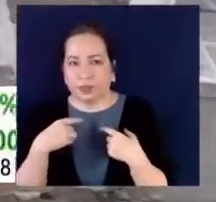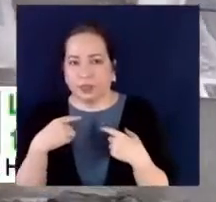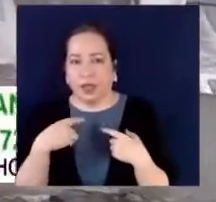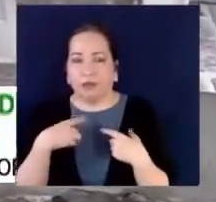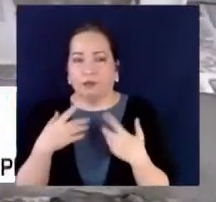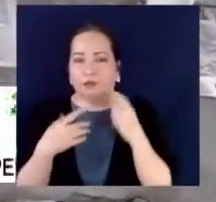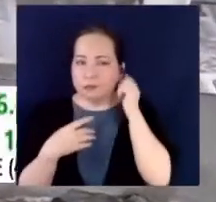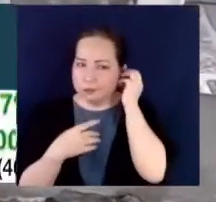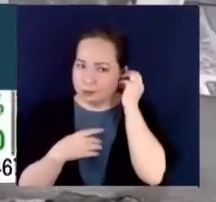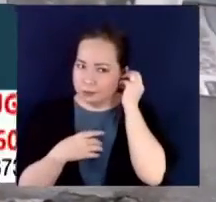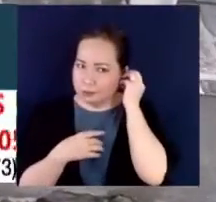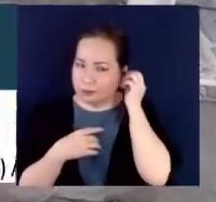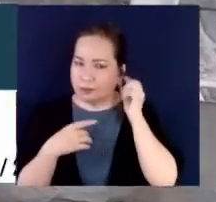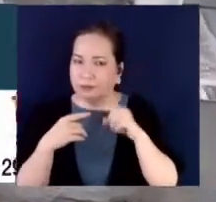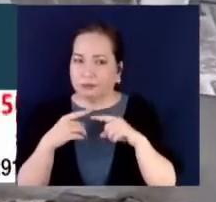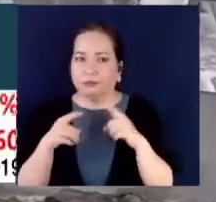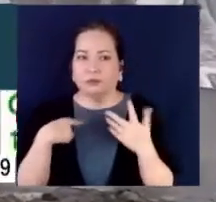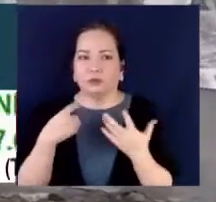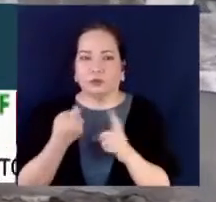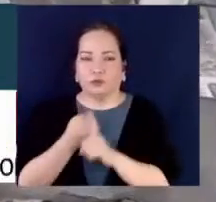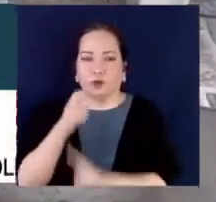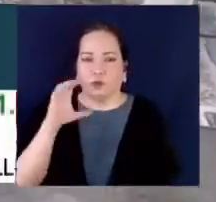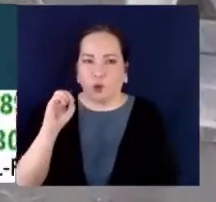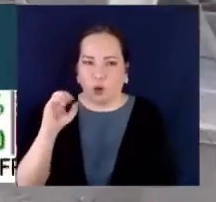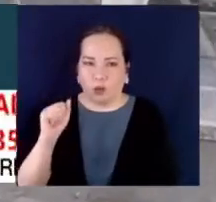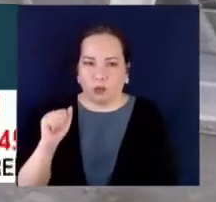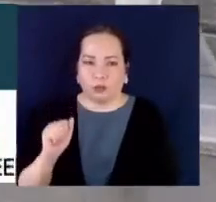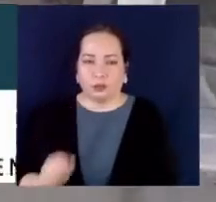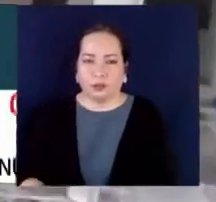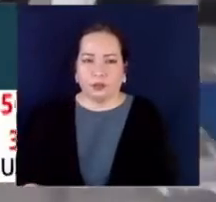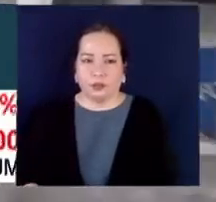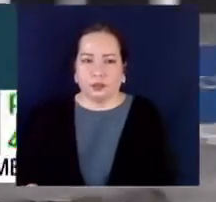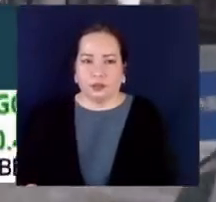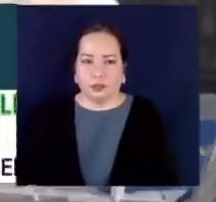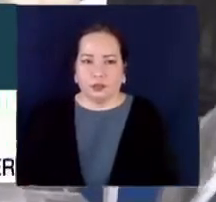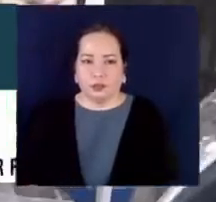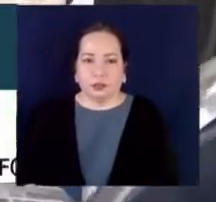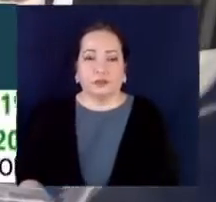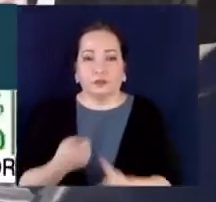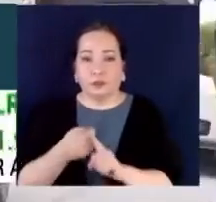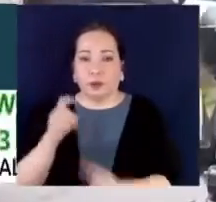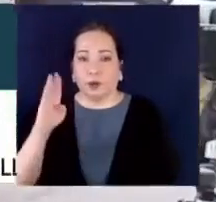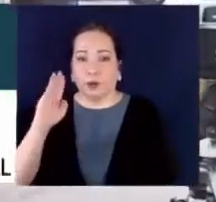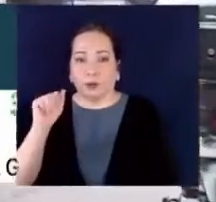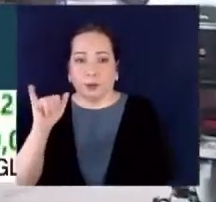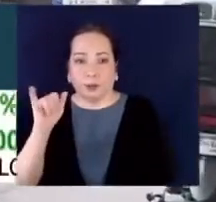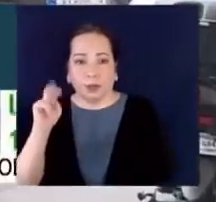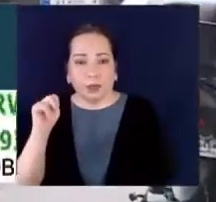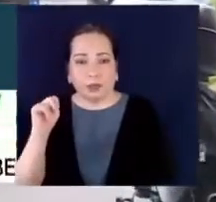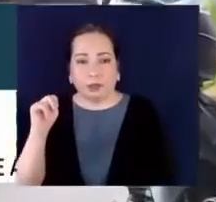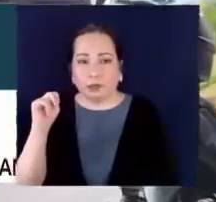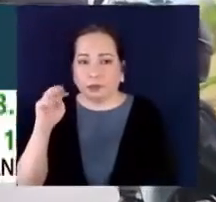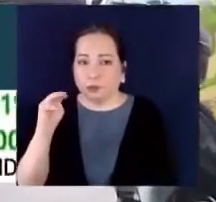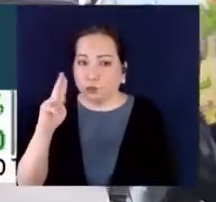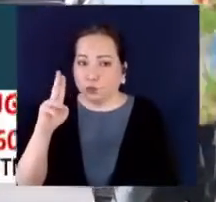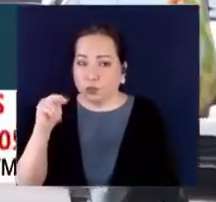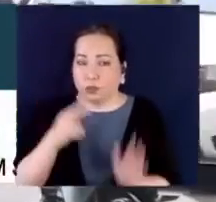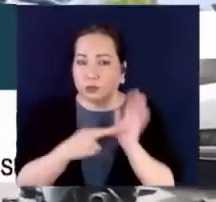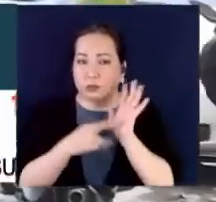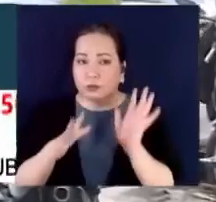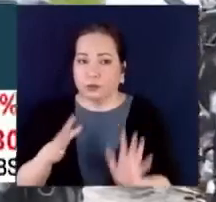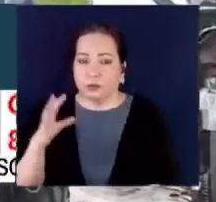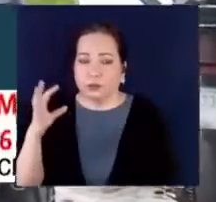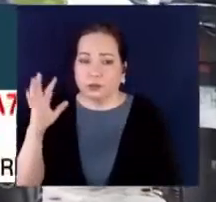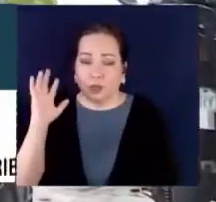For Bayan Muna Party List Representative Ferdinand Gaite, government's planned aid will not be enough for the millions of people who lost